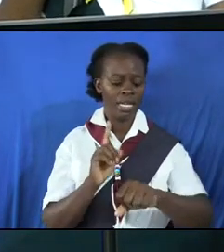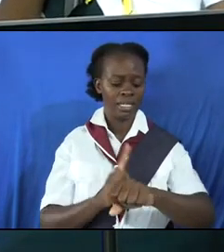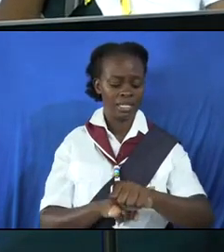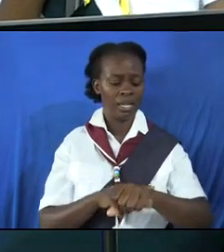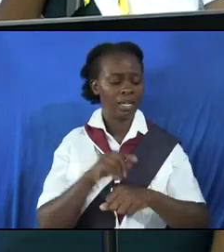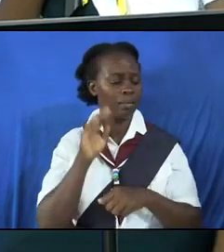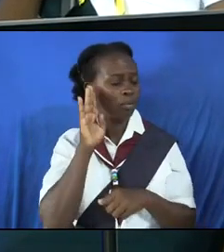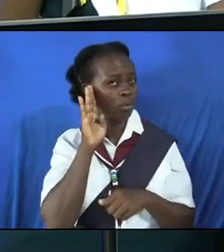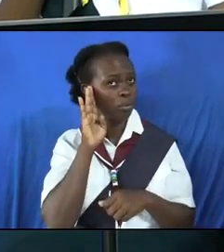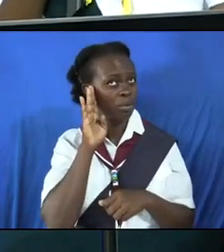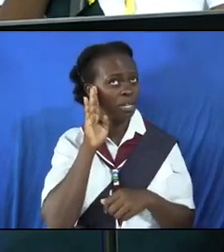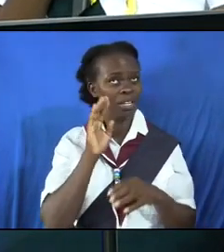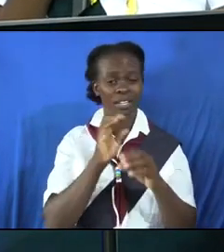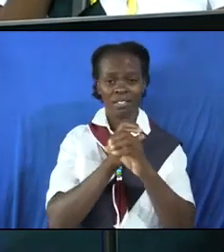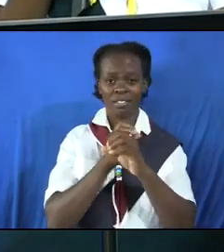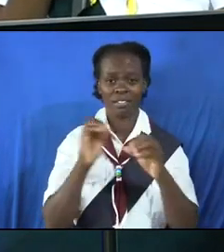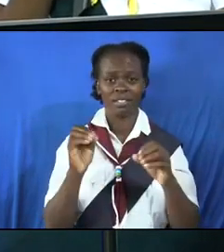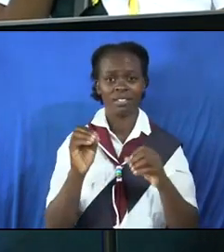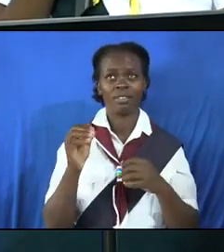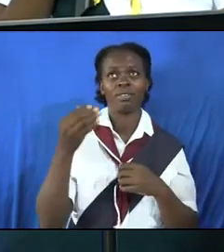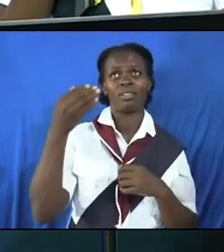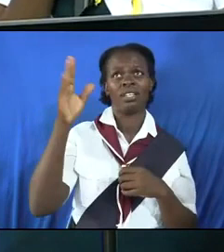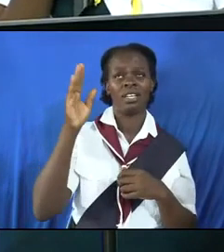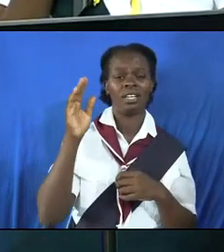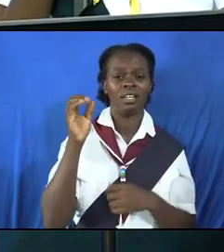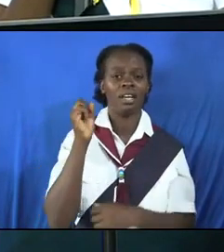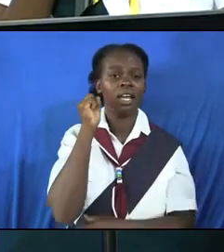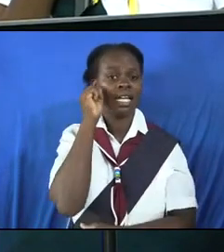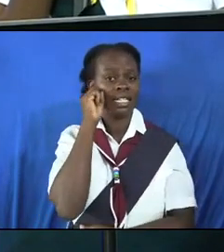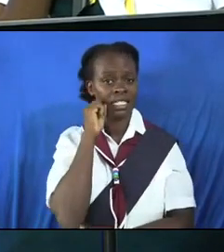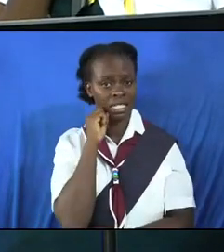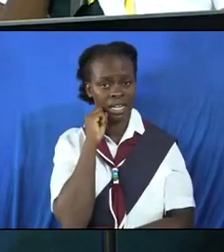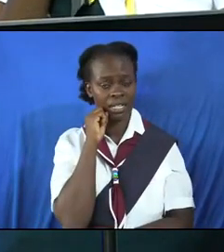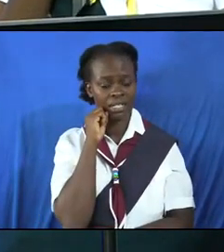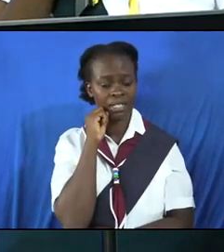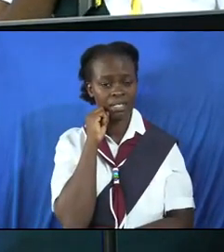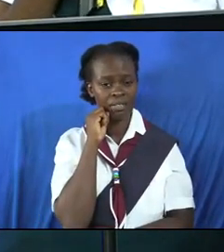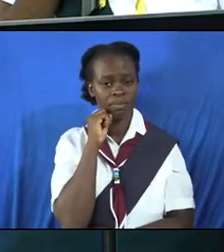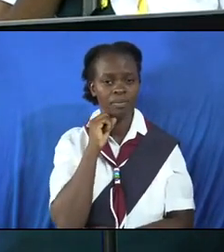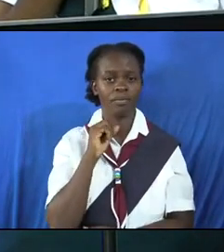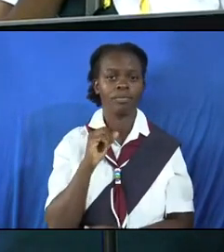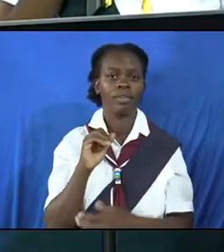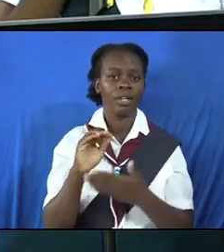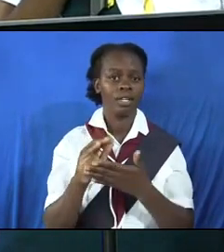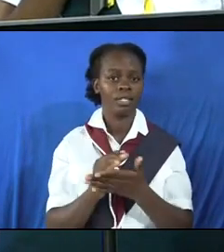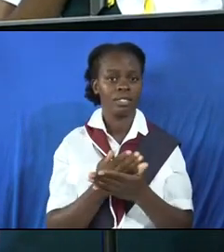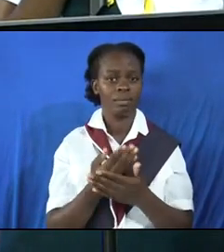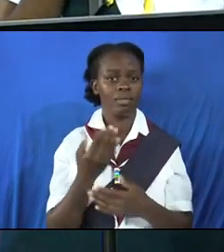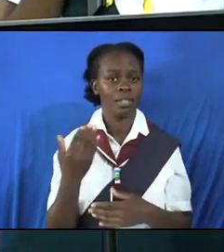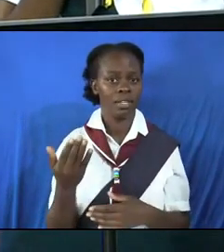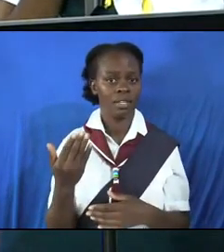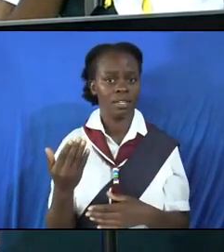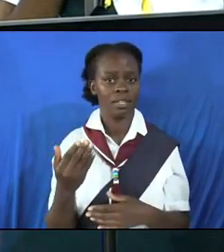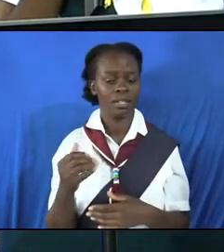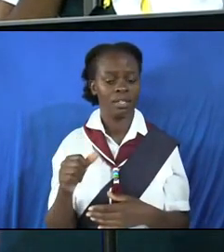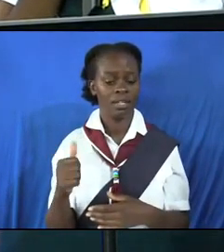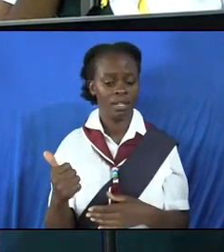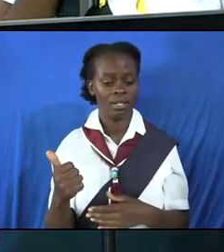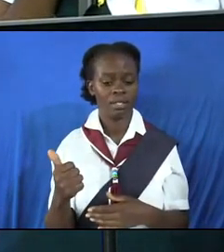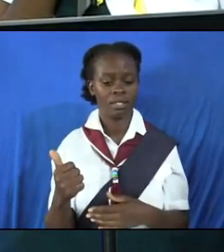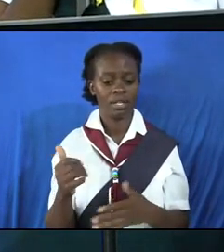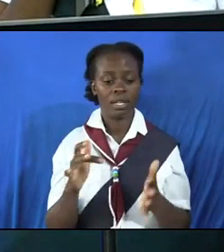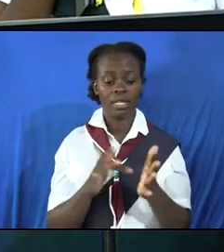makes him sad. Yeah, yes, it does. Something else, Michelle. Jesus gives us the power to say